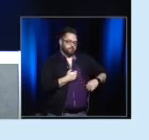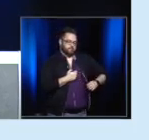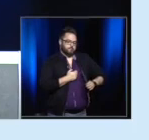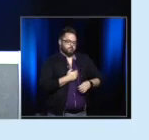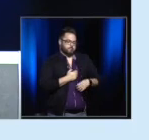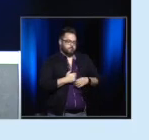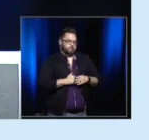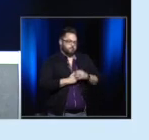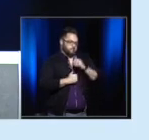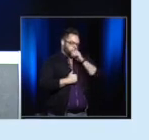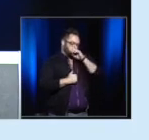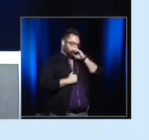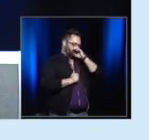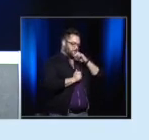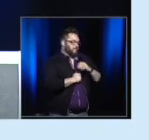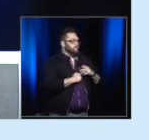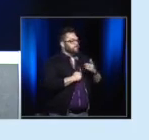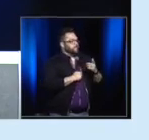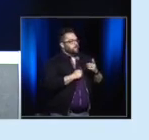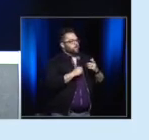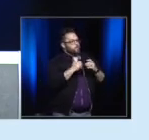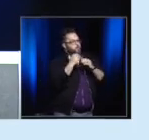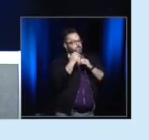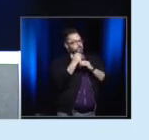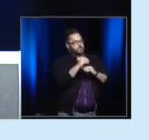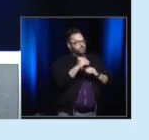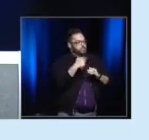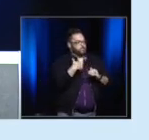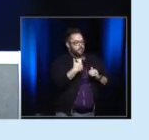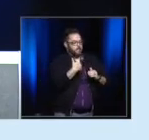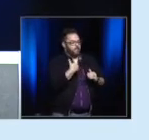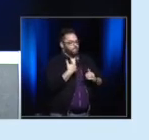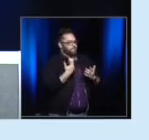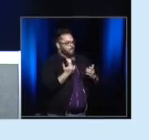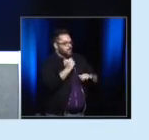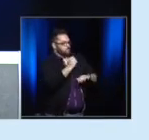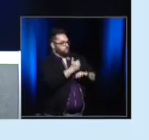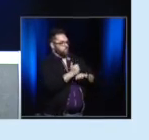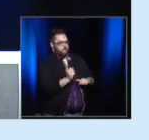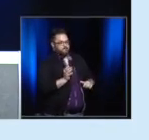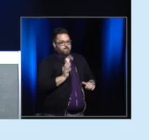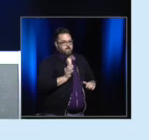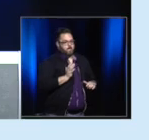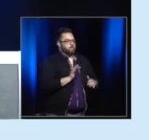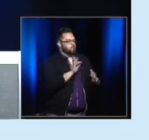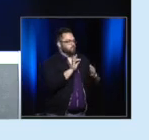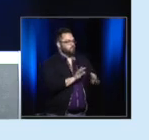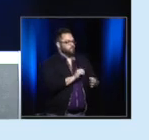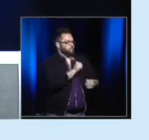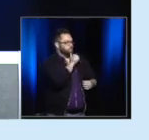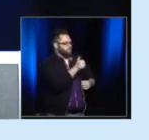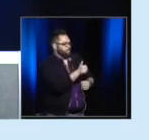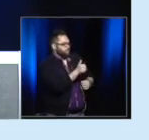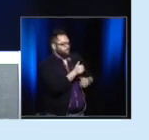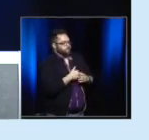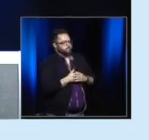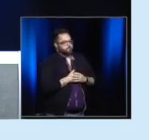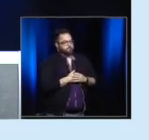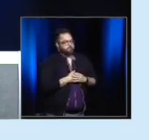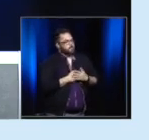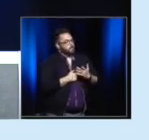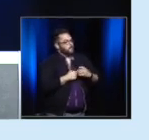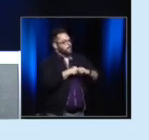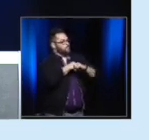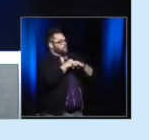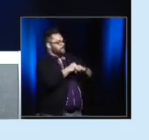The restrictions that we have are fine, but they are certainly not perfect. They do protect the Māui